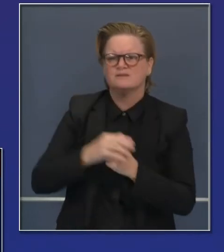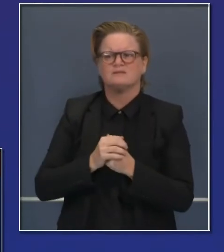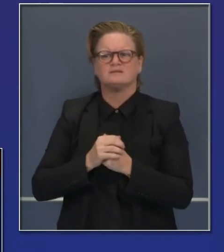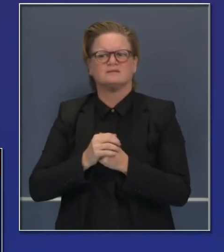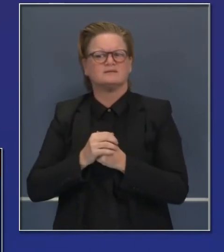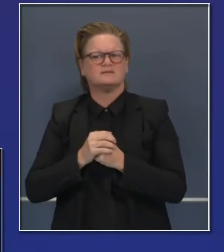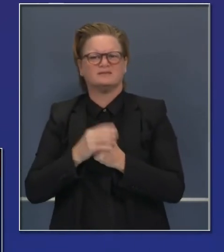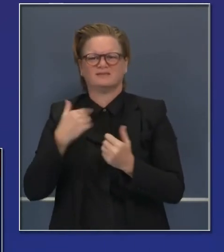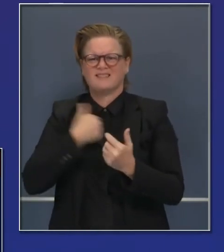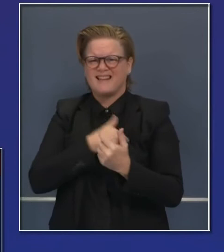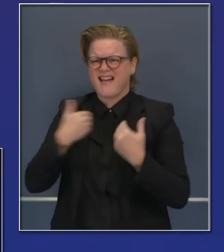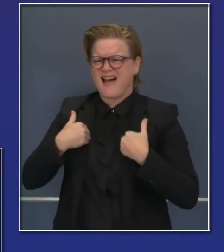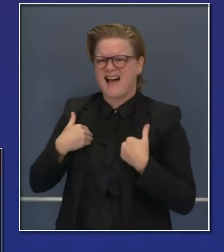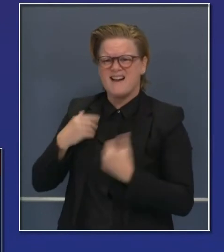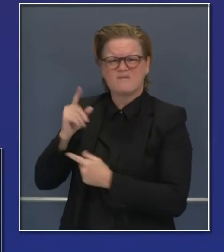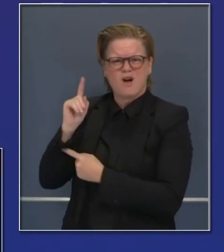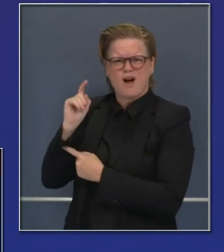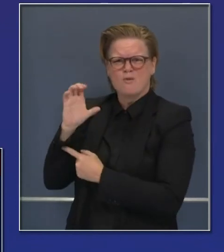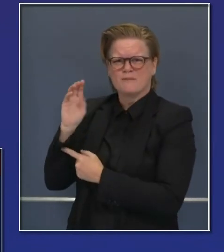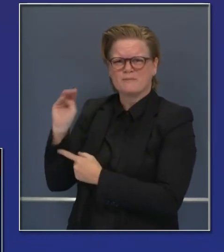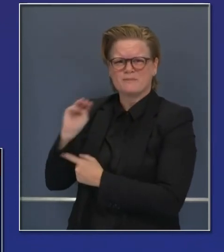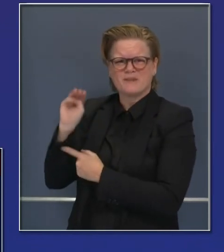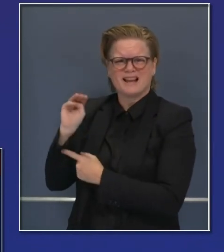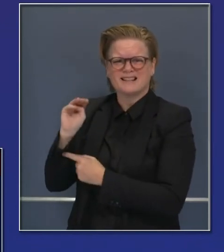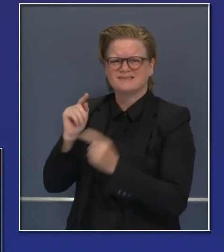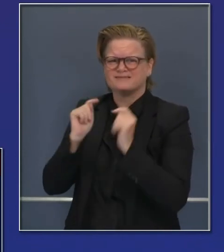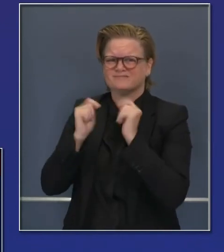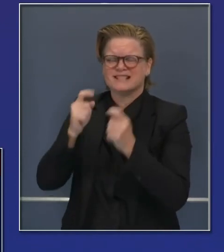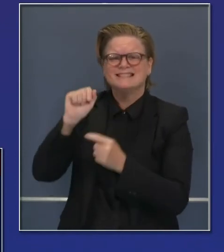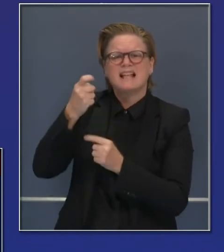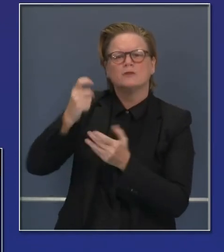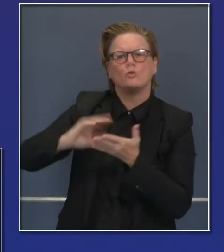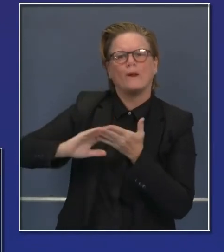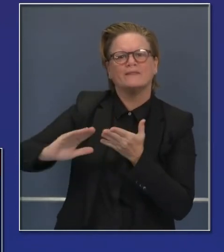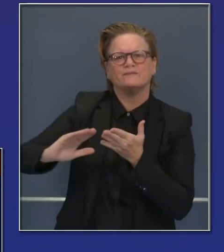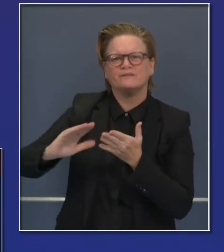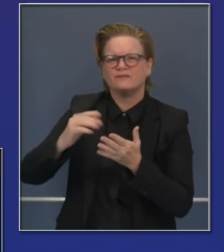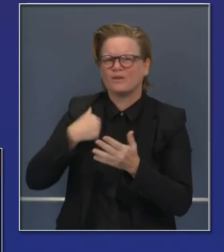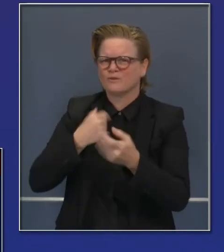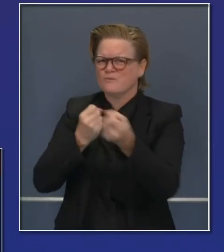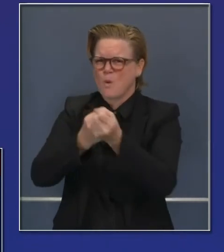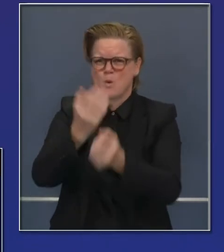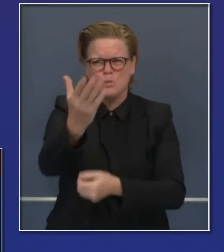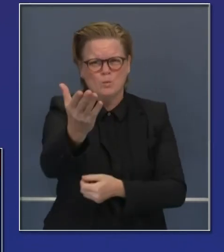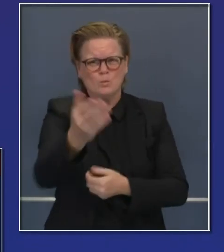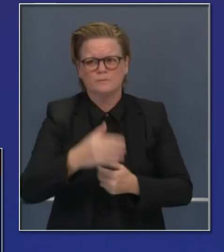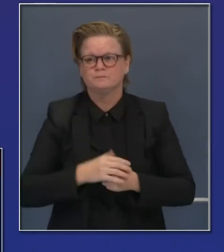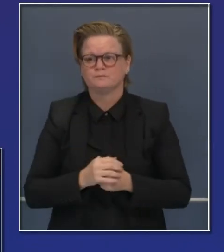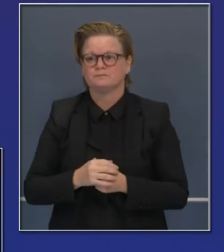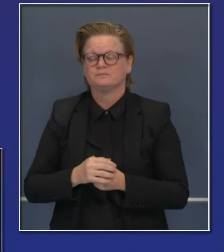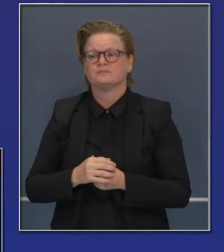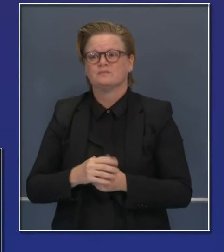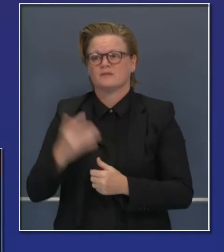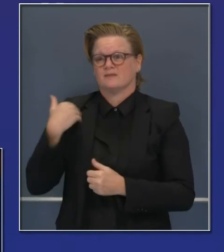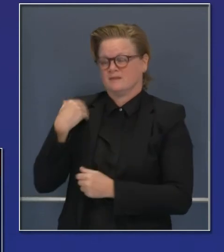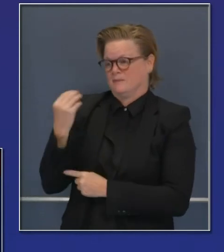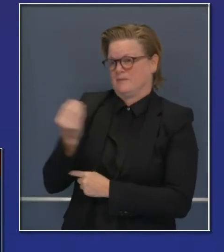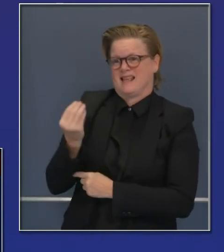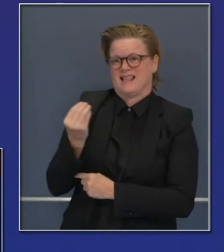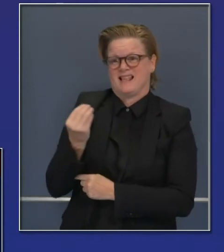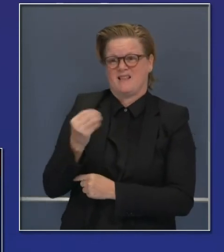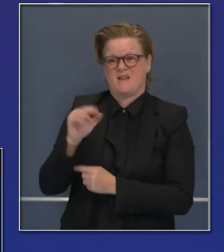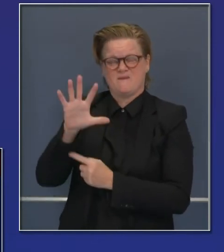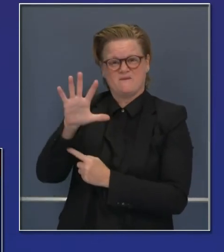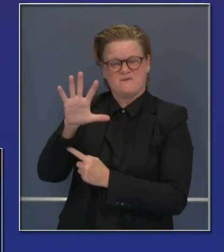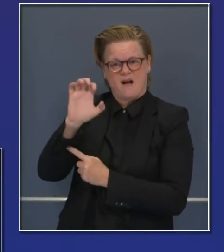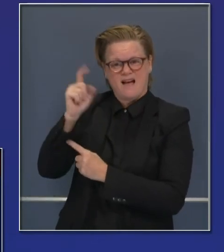We also announced, as I noted a moment ago on Monday, a $500 million COVID relief package. This